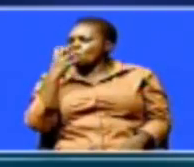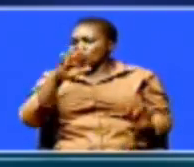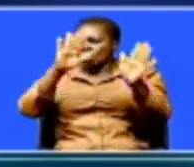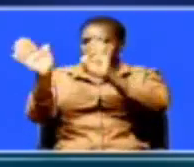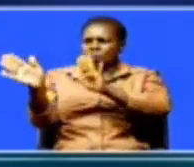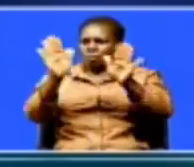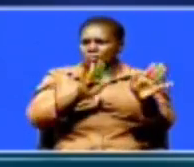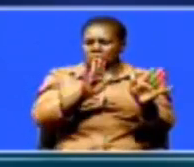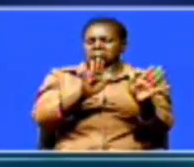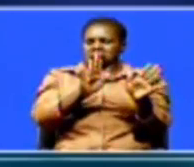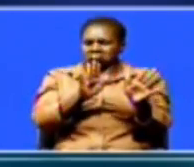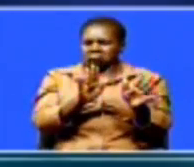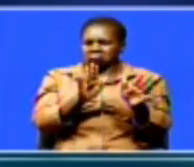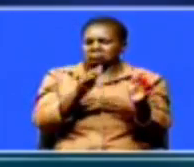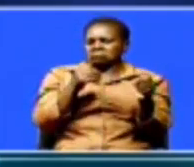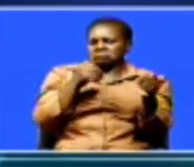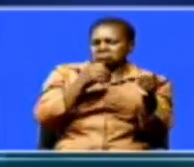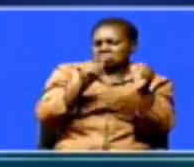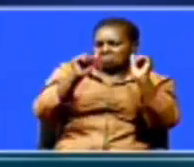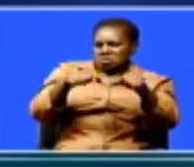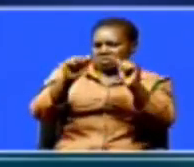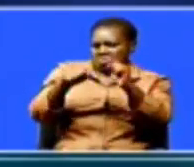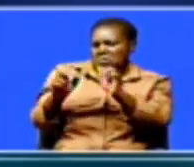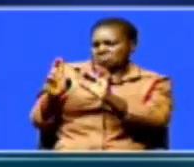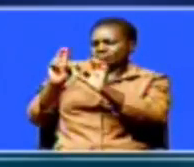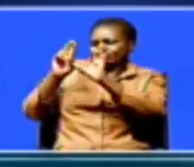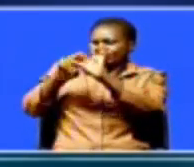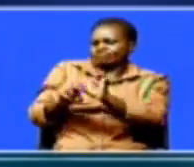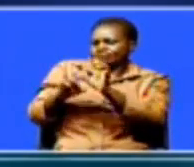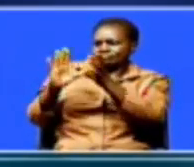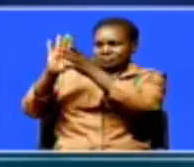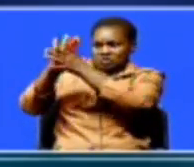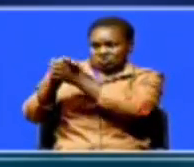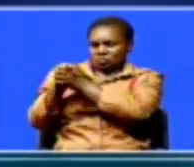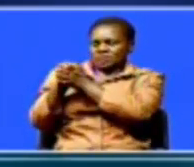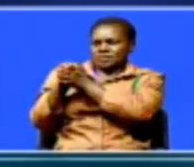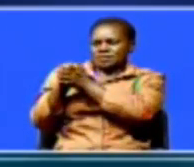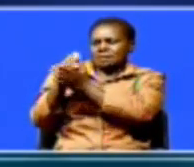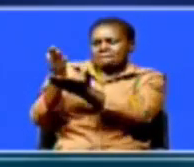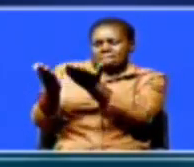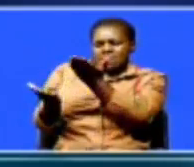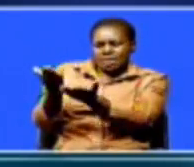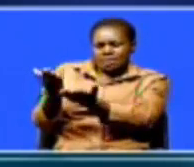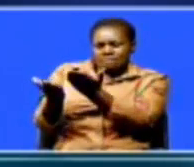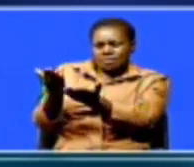seemingly warming up to the possibility of cooperating with the Jubilee, perhaps